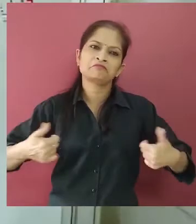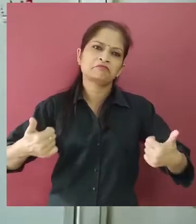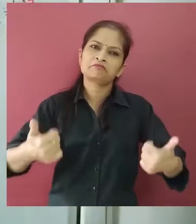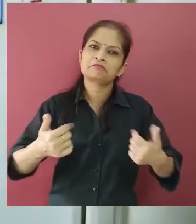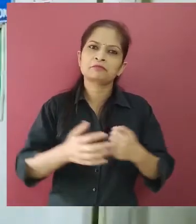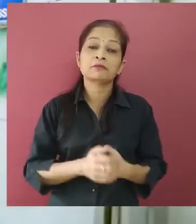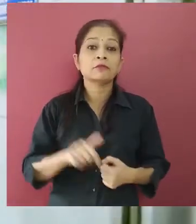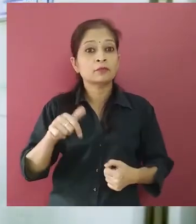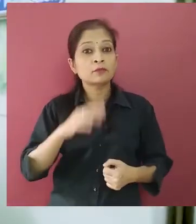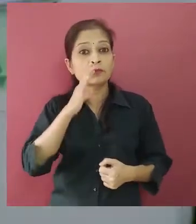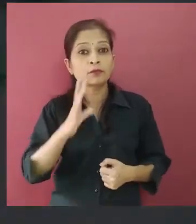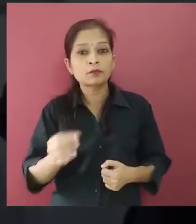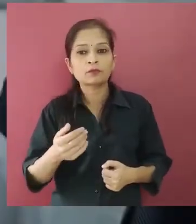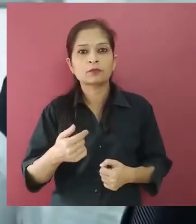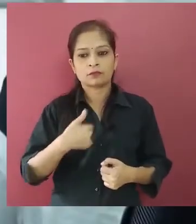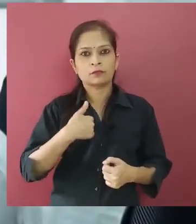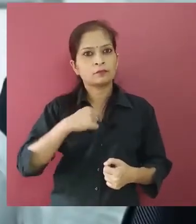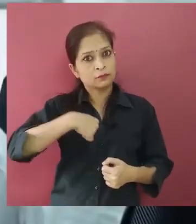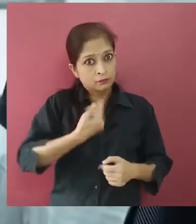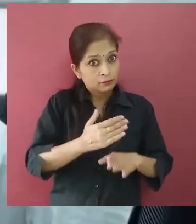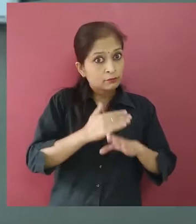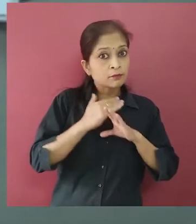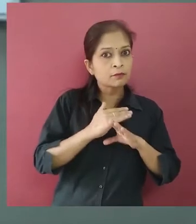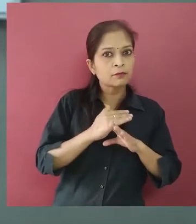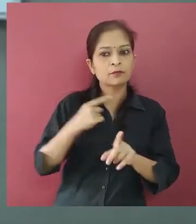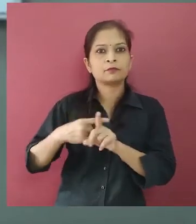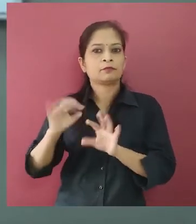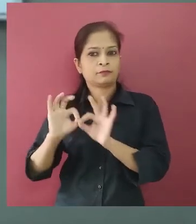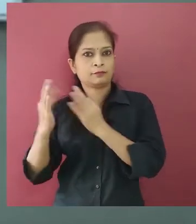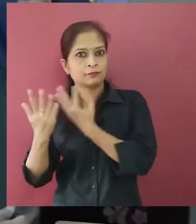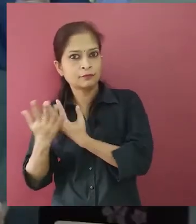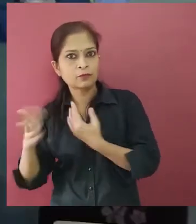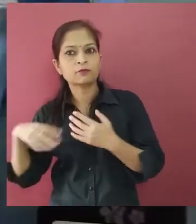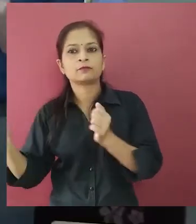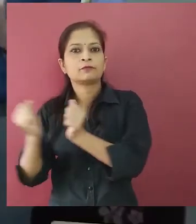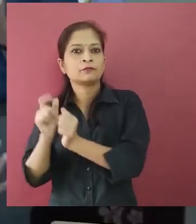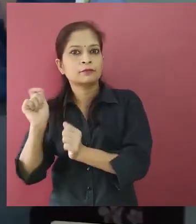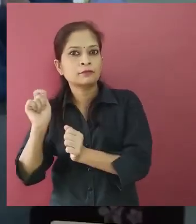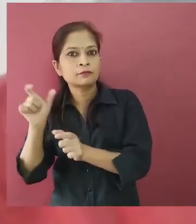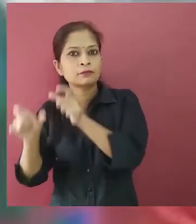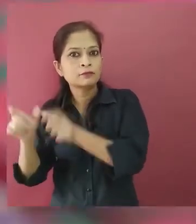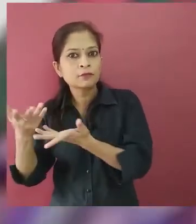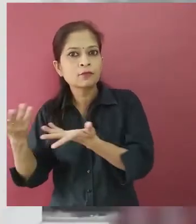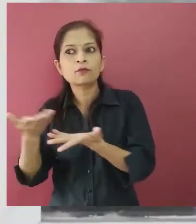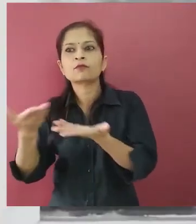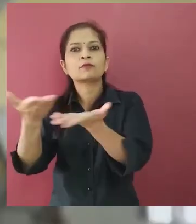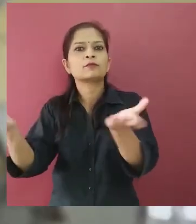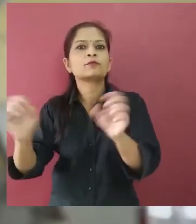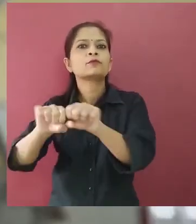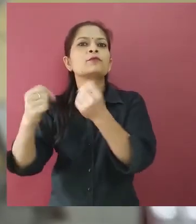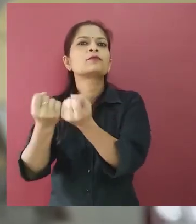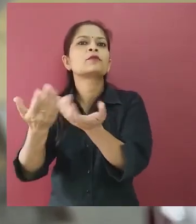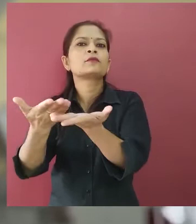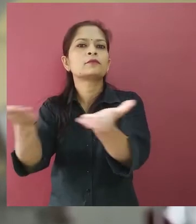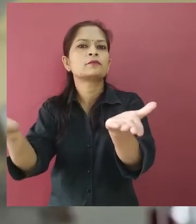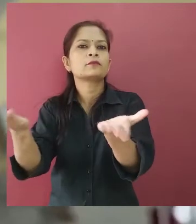It was very important because I was protecting not only myself, but also my family, the co-workers, and finally the community.